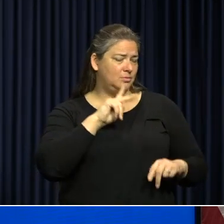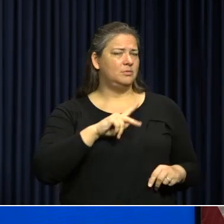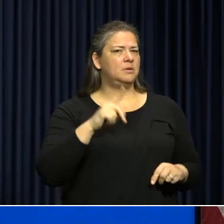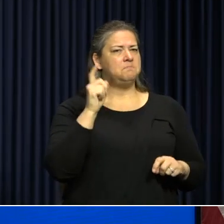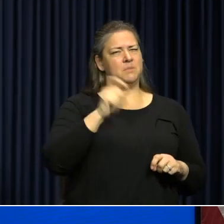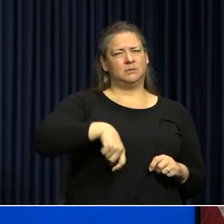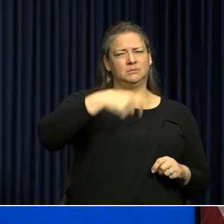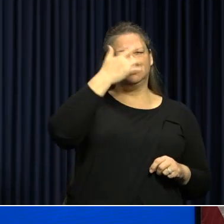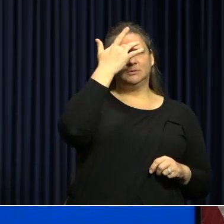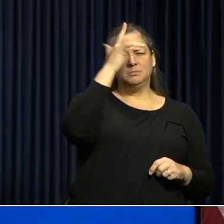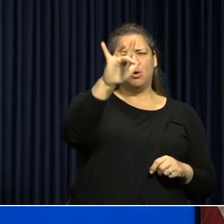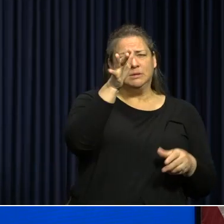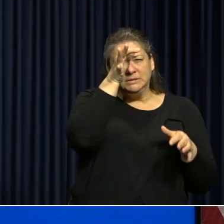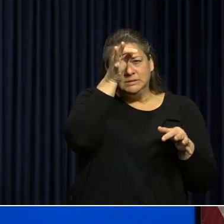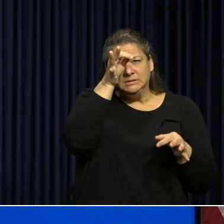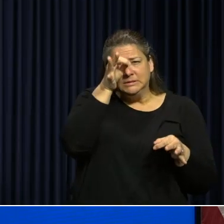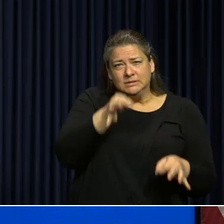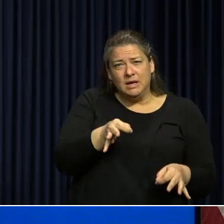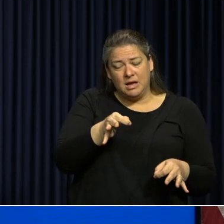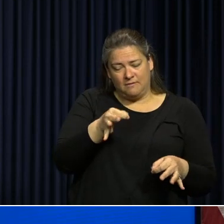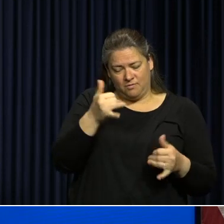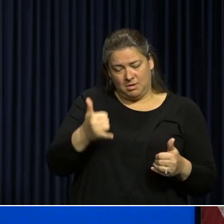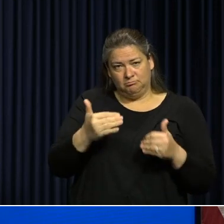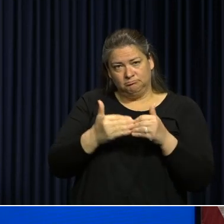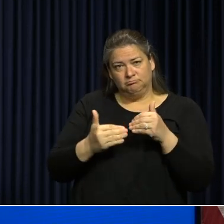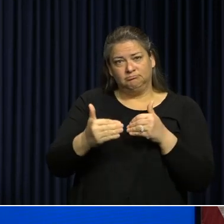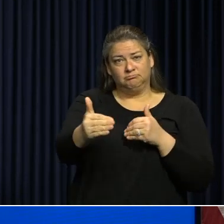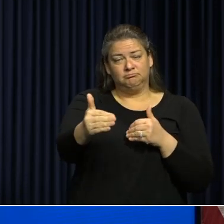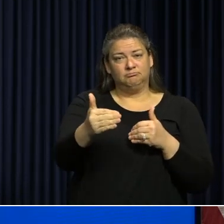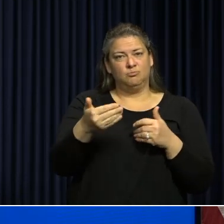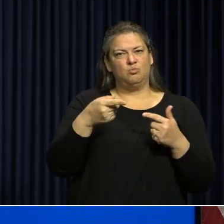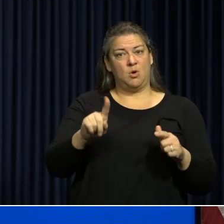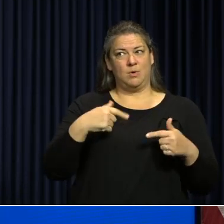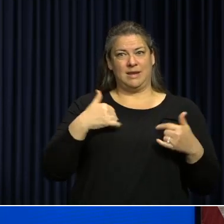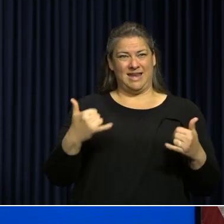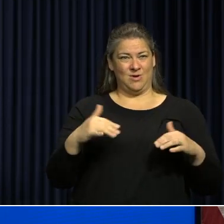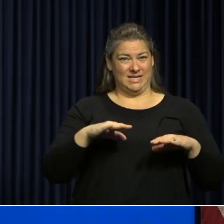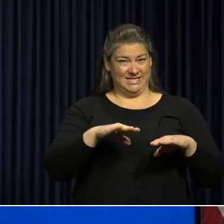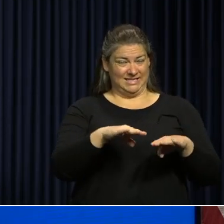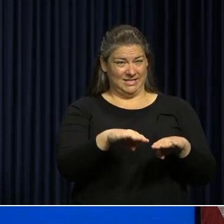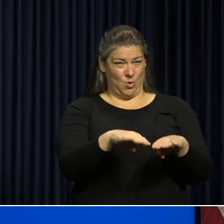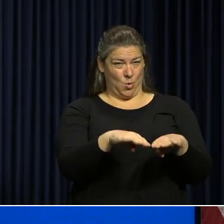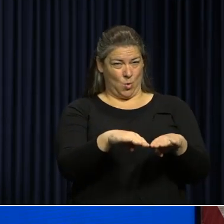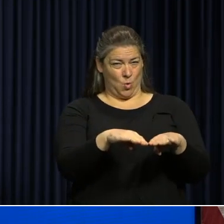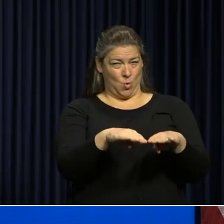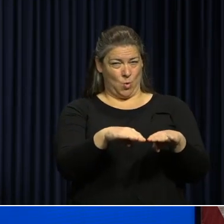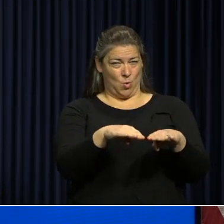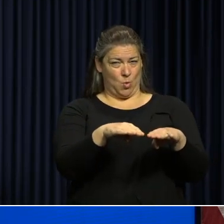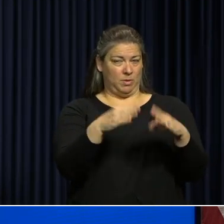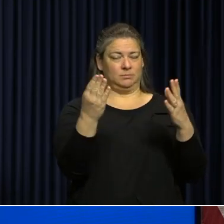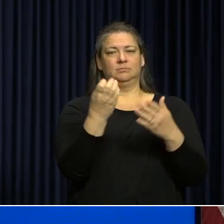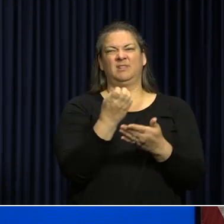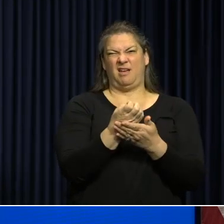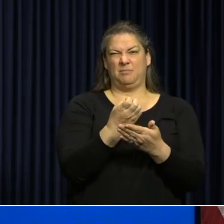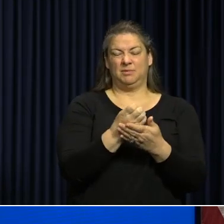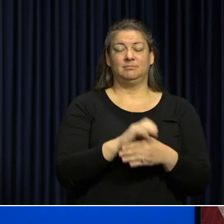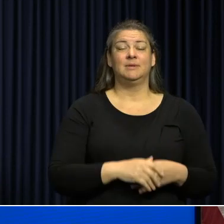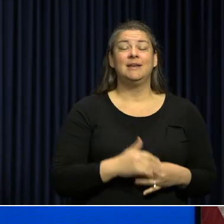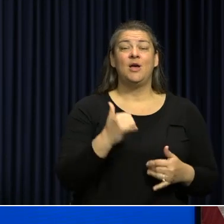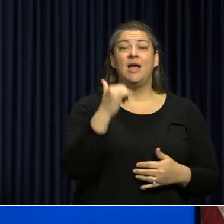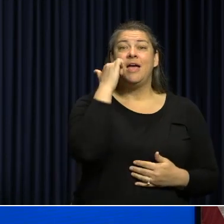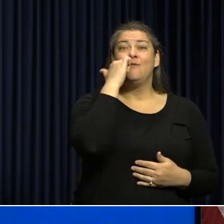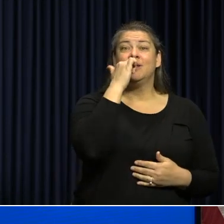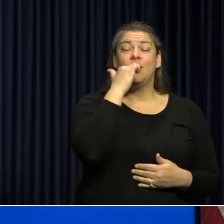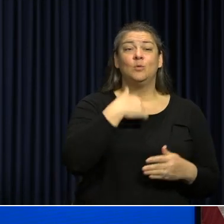smart decisions moving forward as we reopen this economy. But let's start the way we do every single